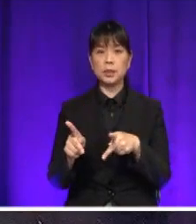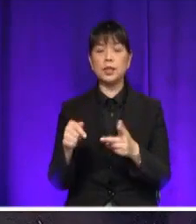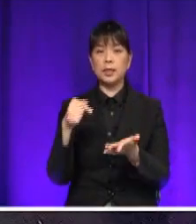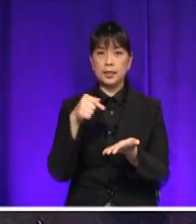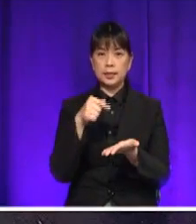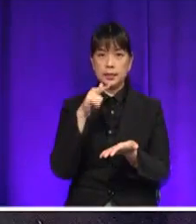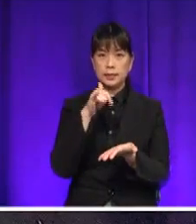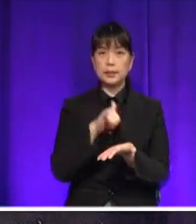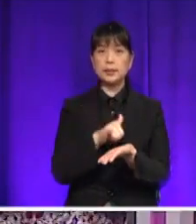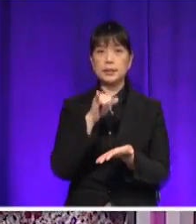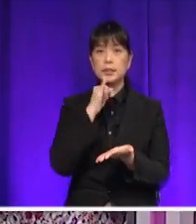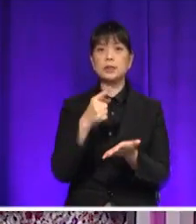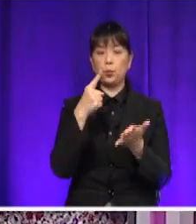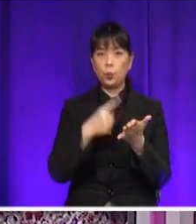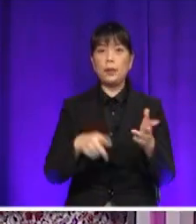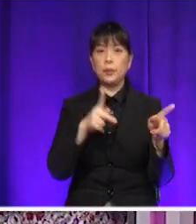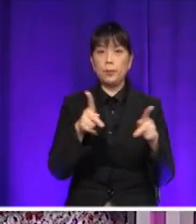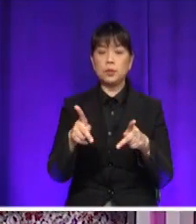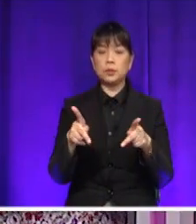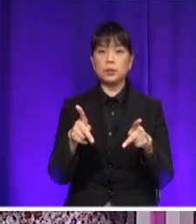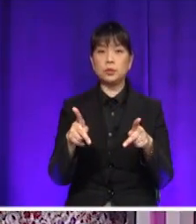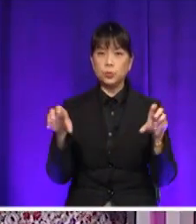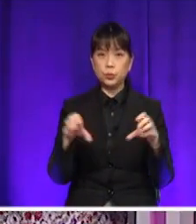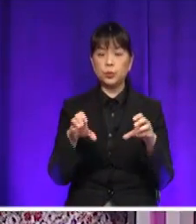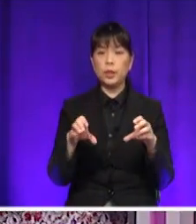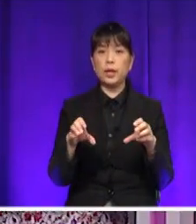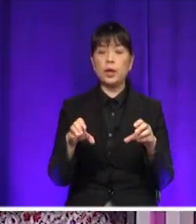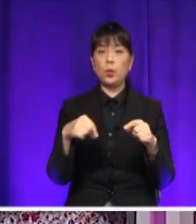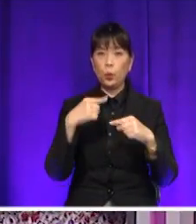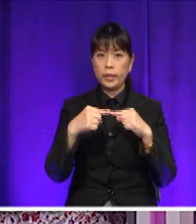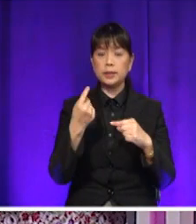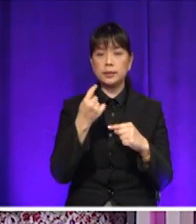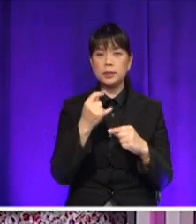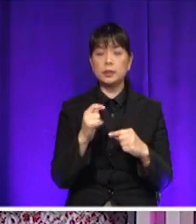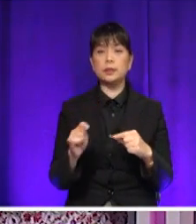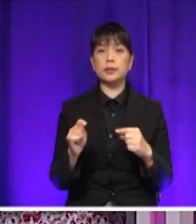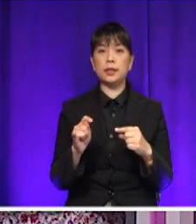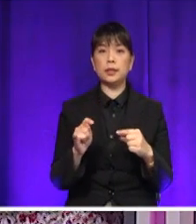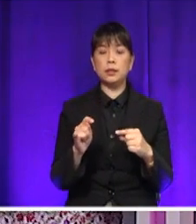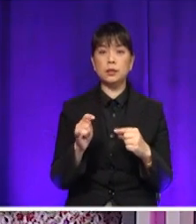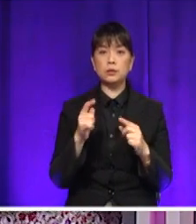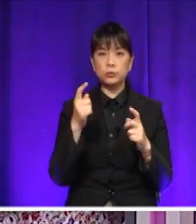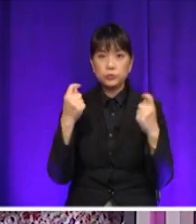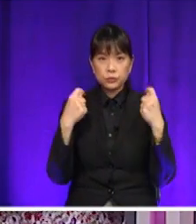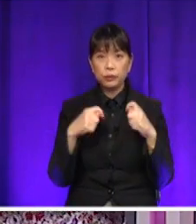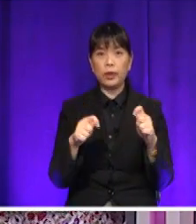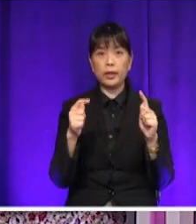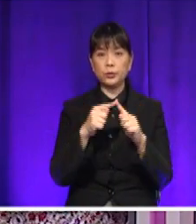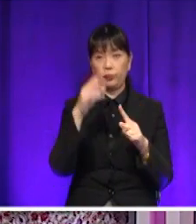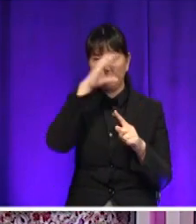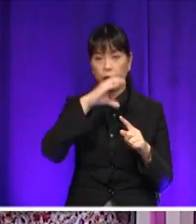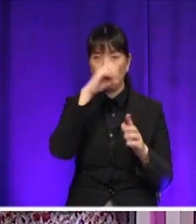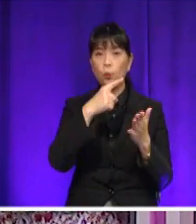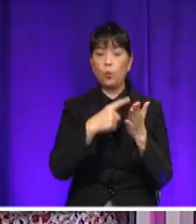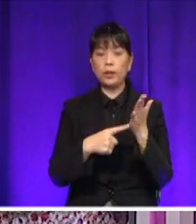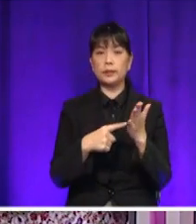need to do as they try to figure out what is it I'm going to listen for. Because as I mentioned just now